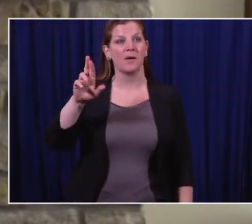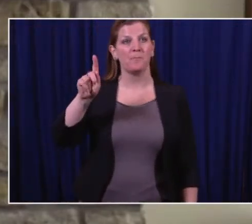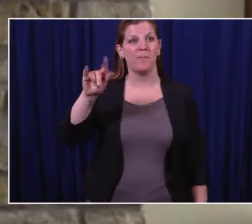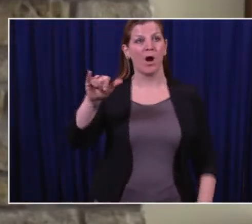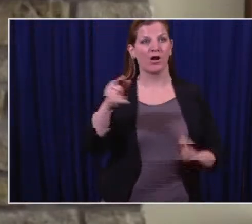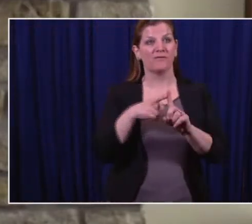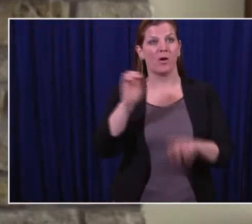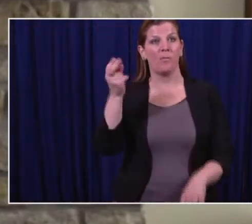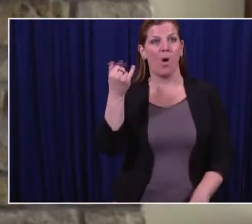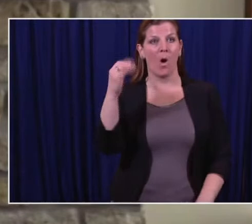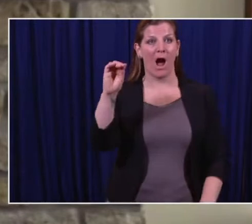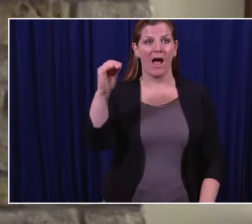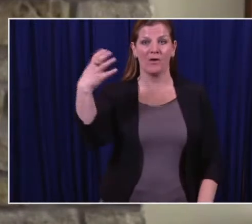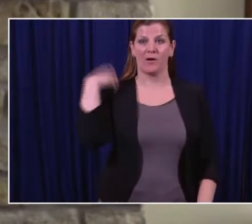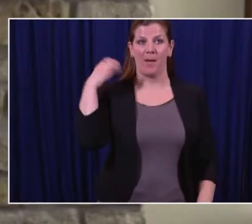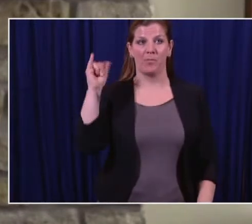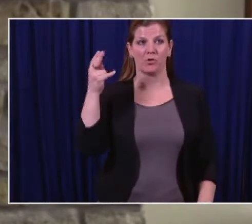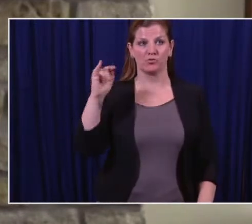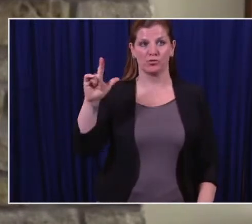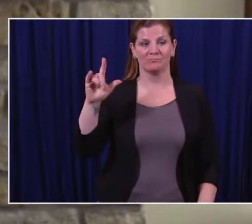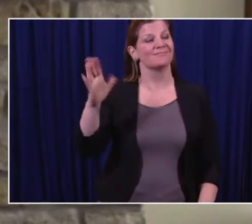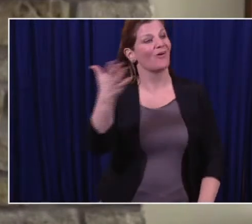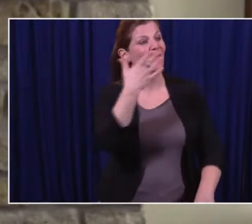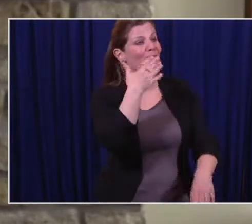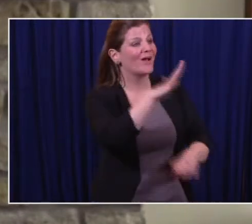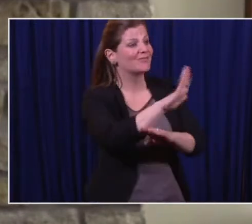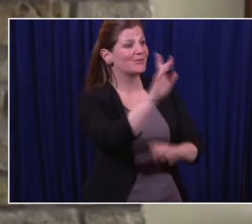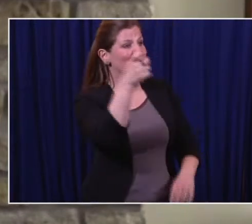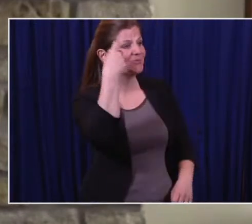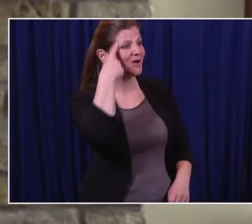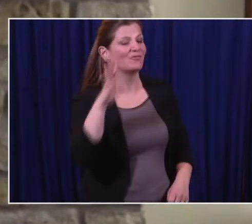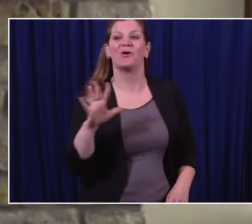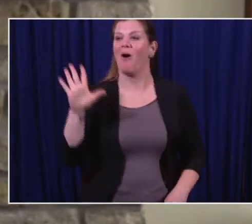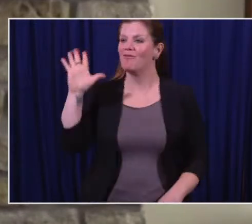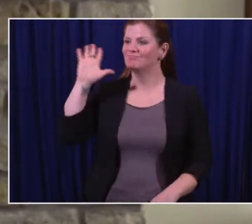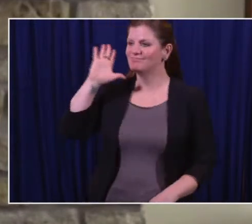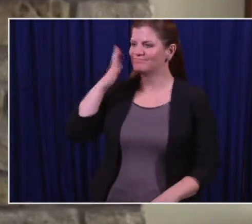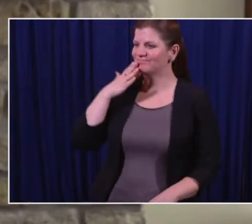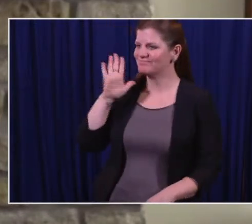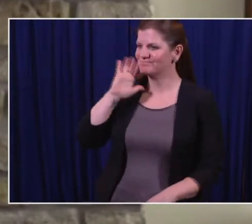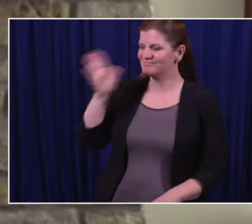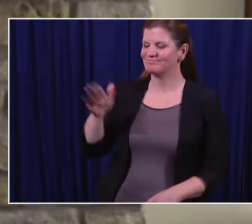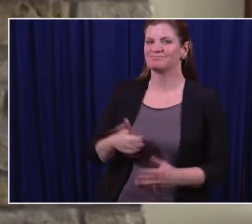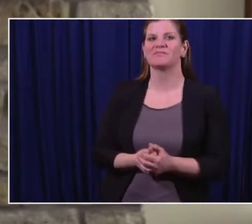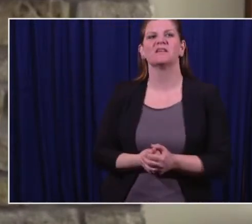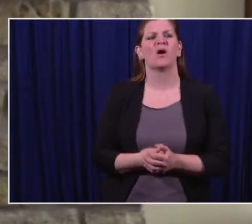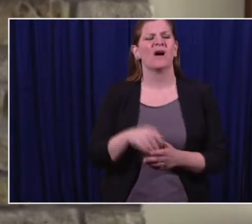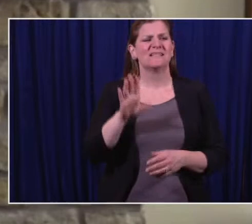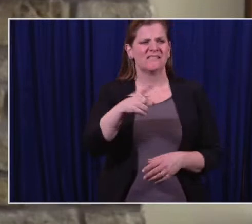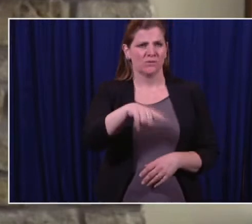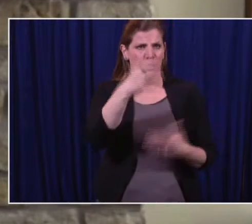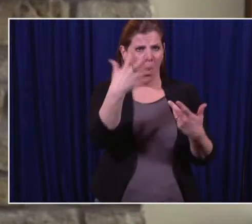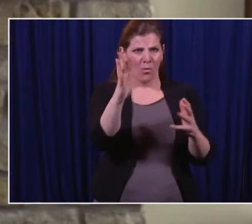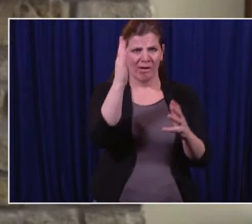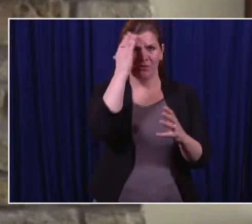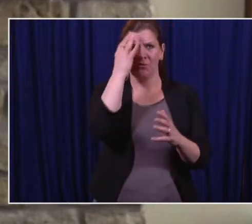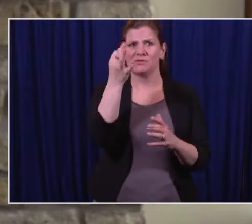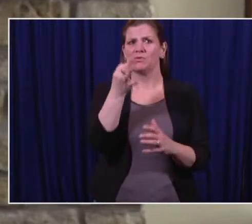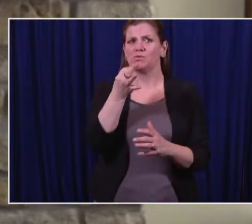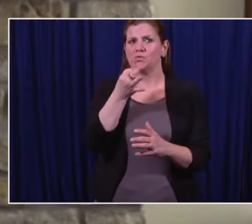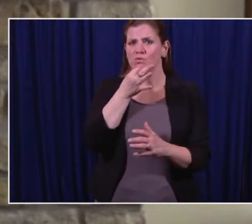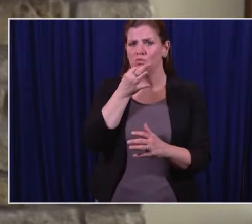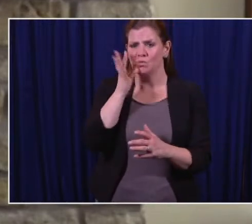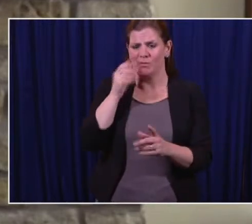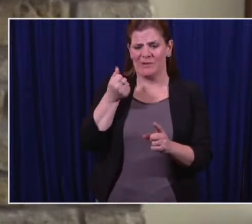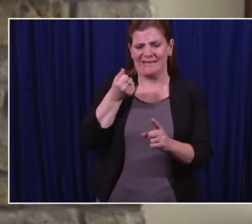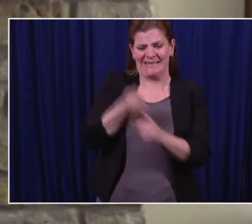Governor. Hey, Marty. As you know, we're about to cross this really grim national milestone of 500,000